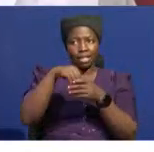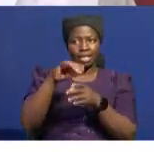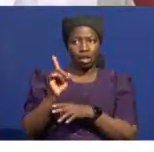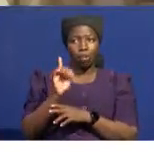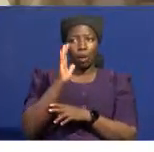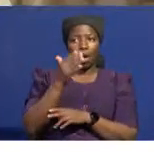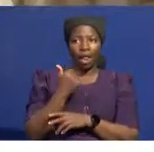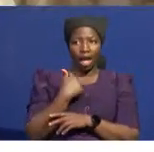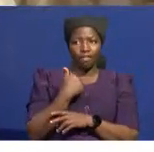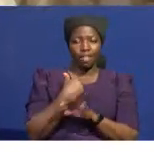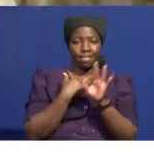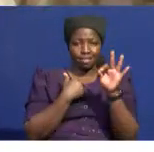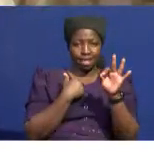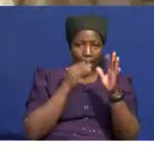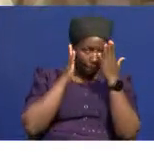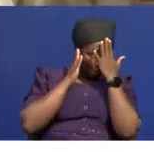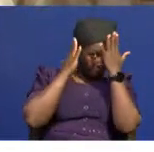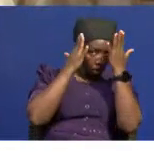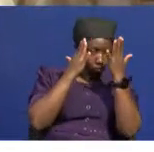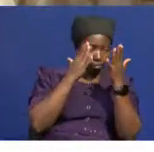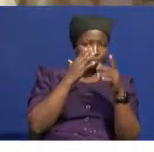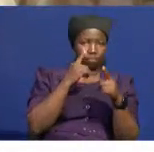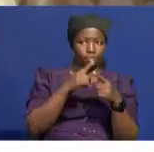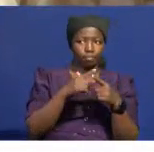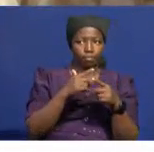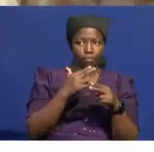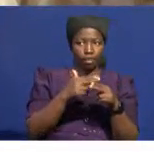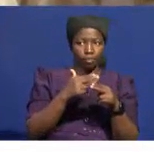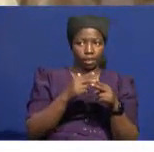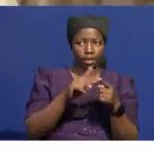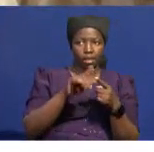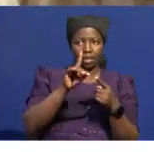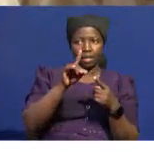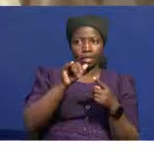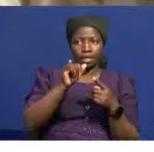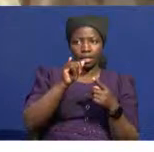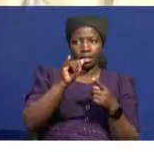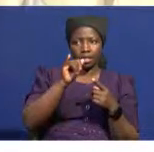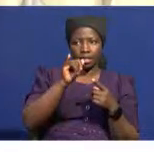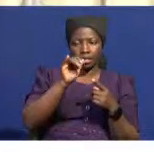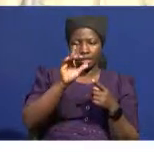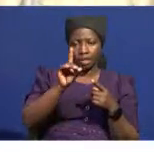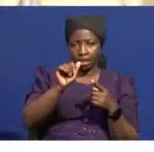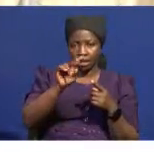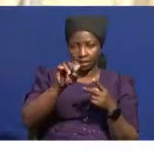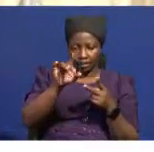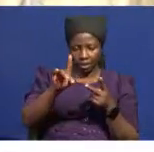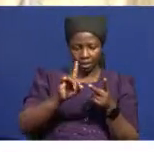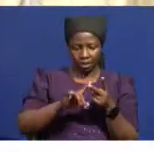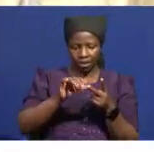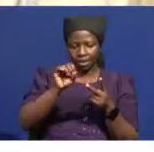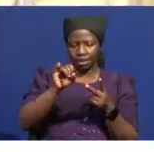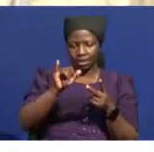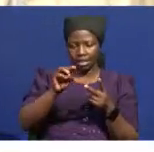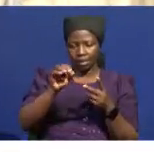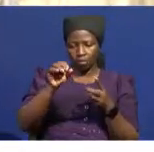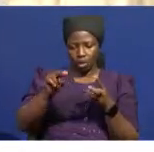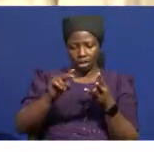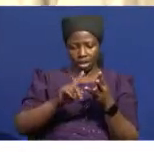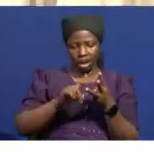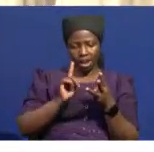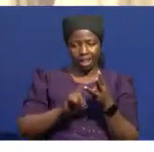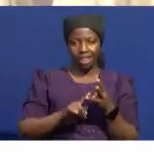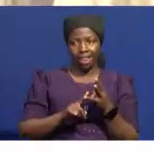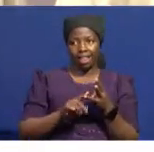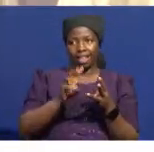auxiliary bishops, namely His Lordship Right Reverend David Kamau Nganga, Right Reverend Simon Peter Kamamoy, and